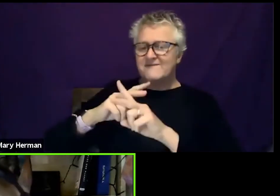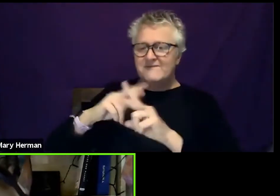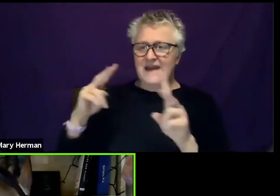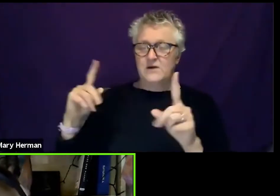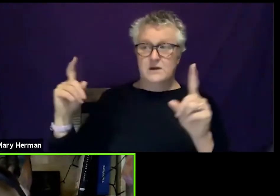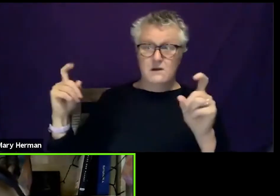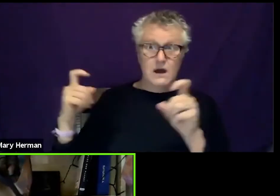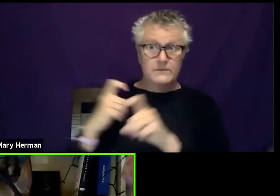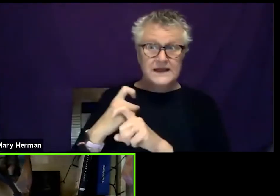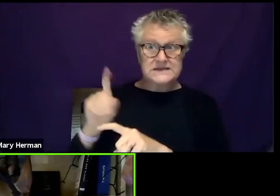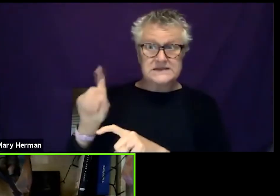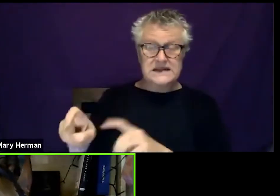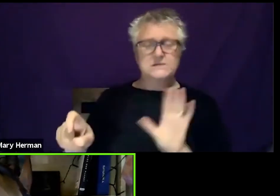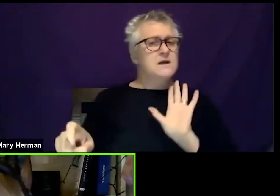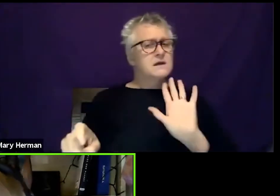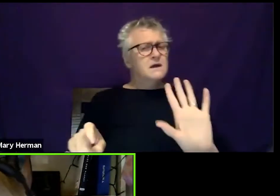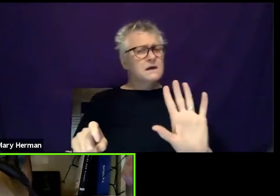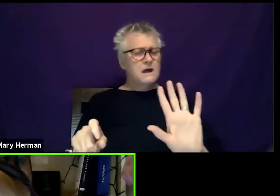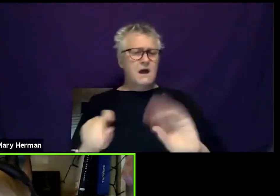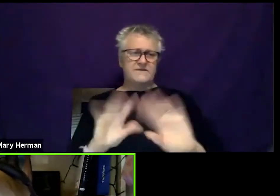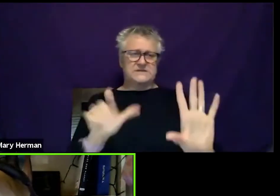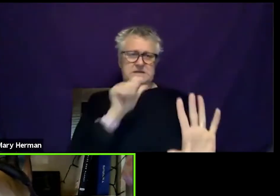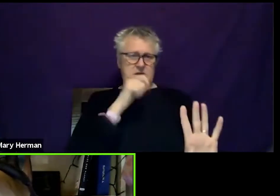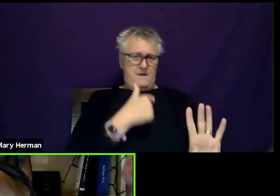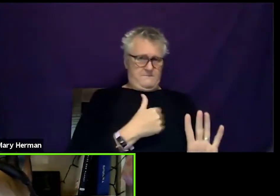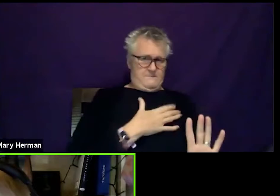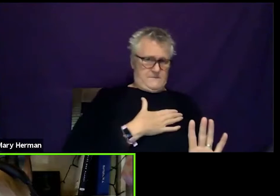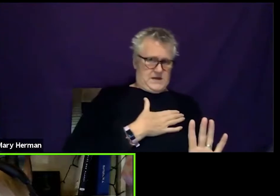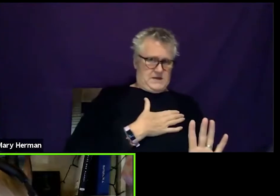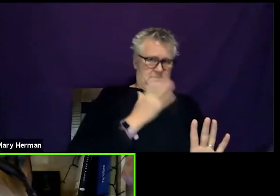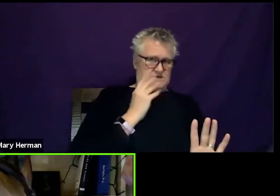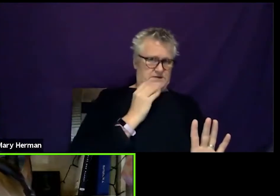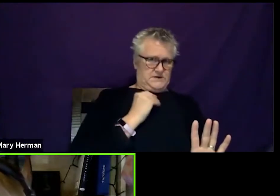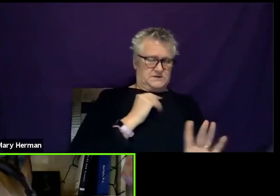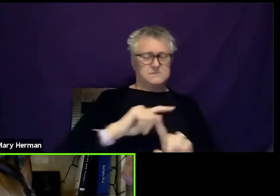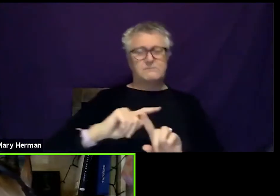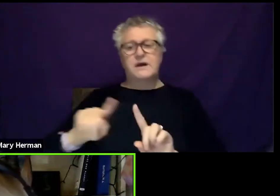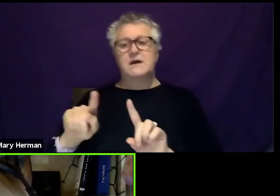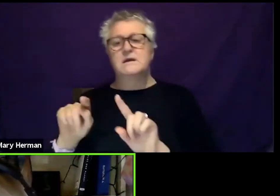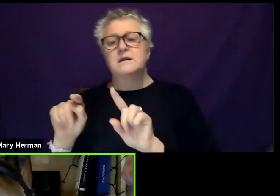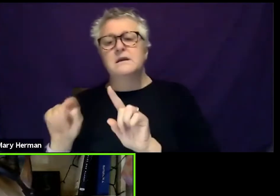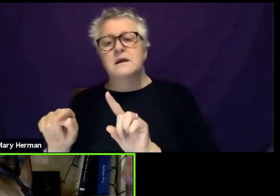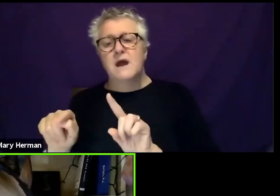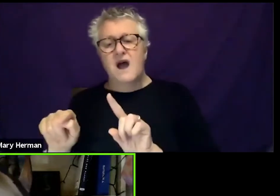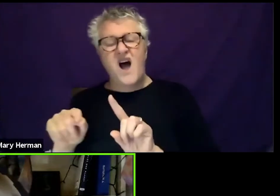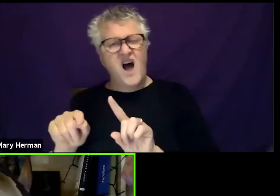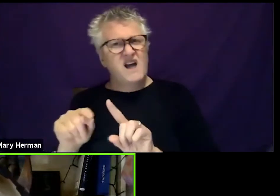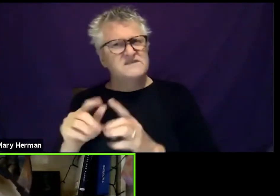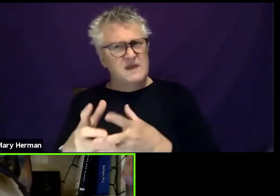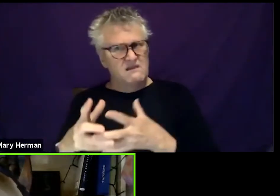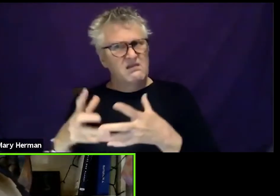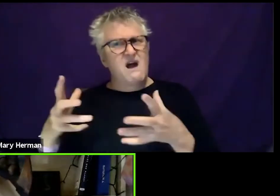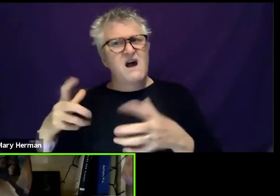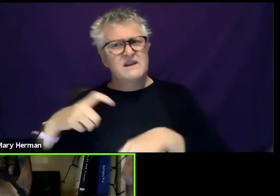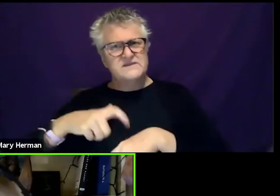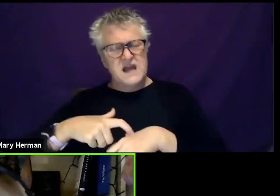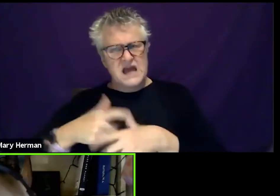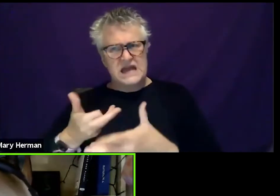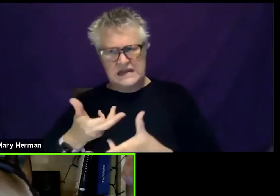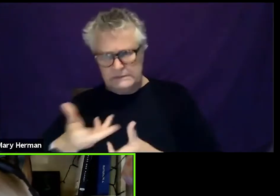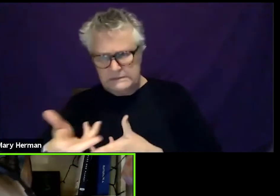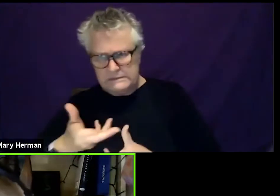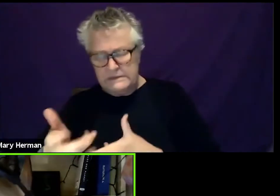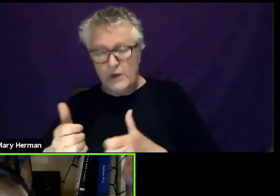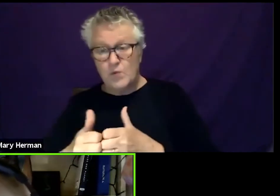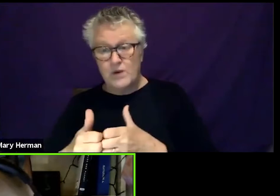do not have that lived experience, but I have spent a lot of time with people who have more complex